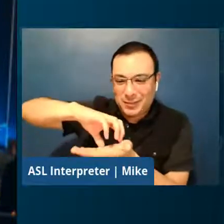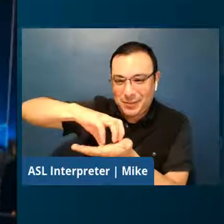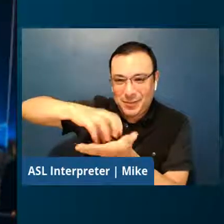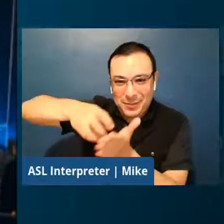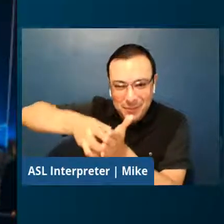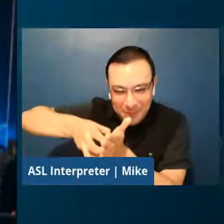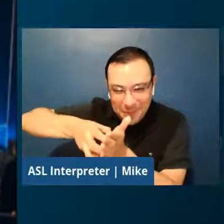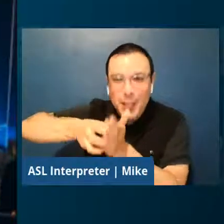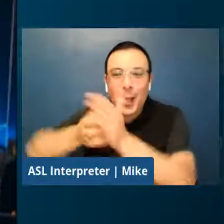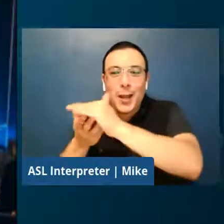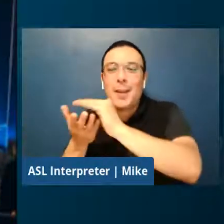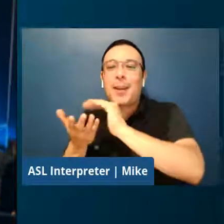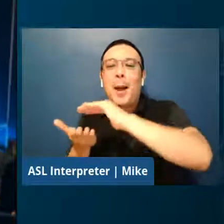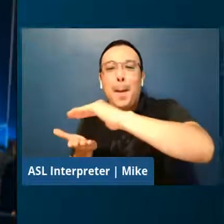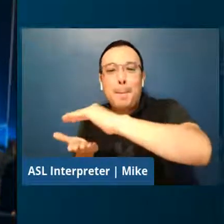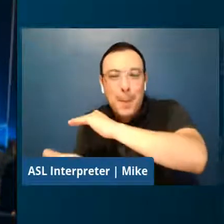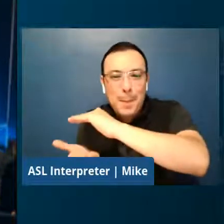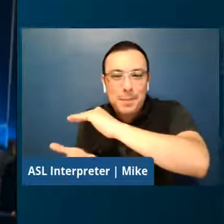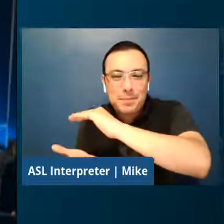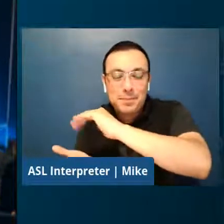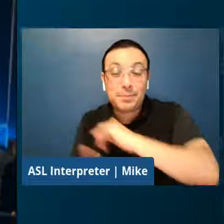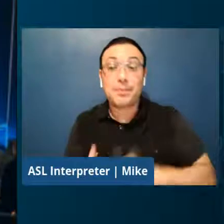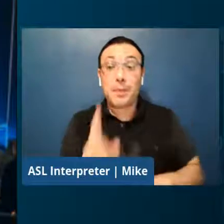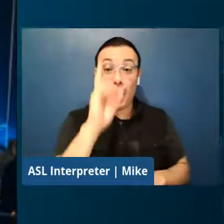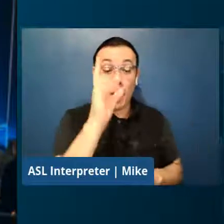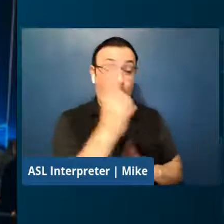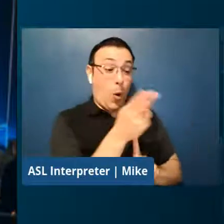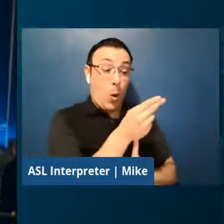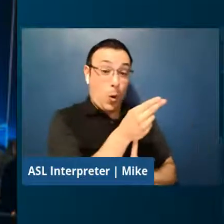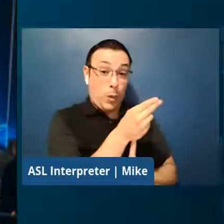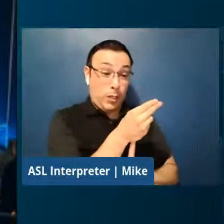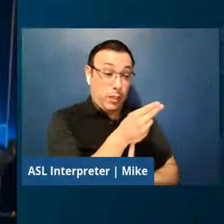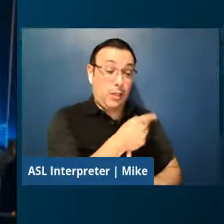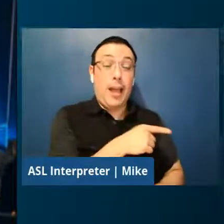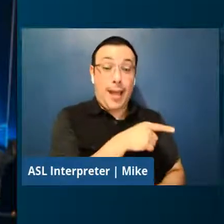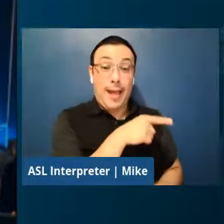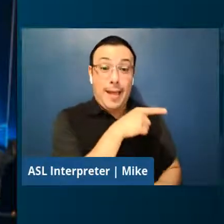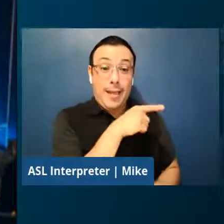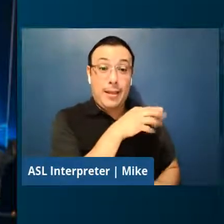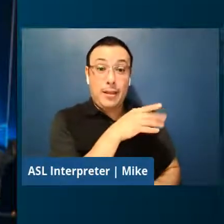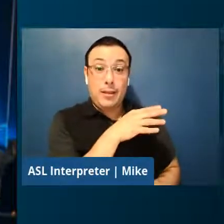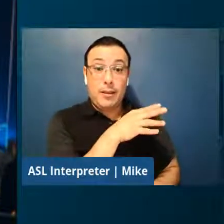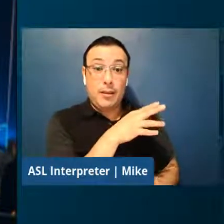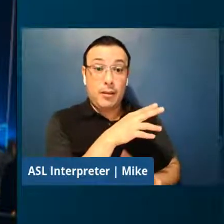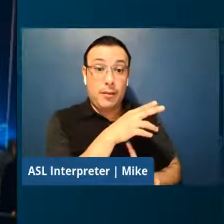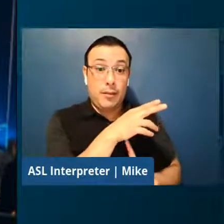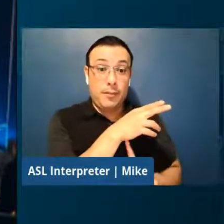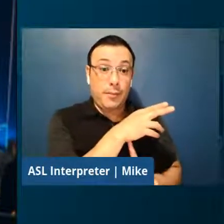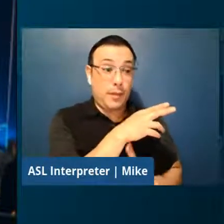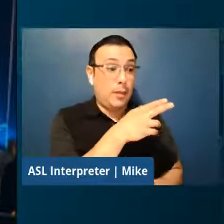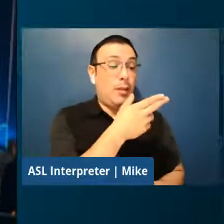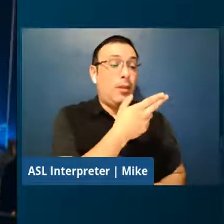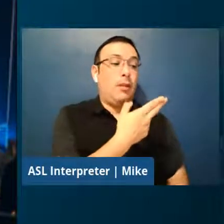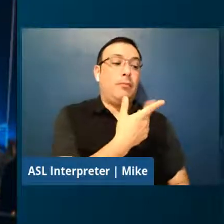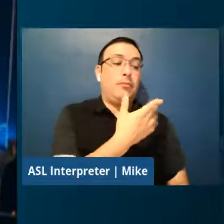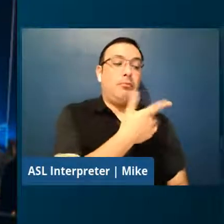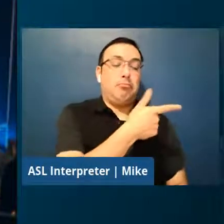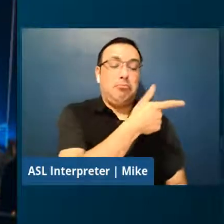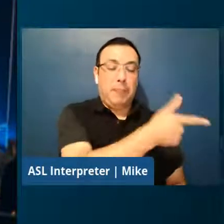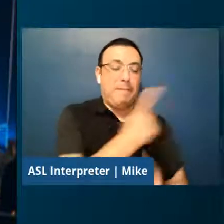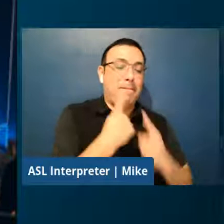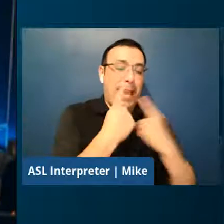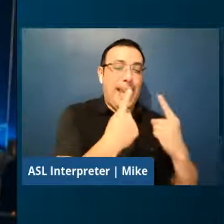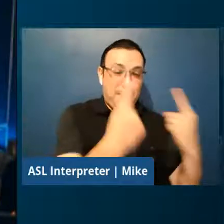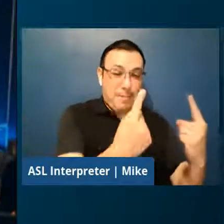fun experiment where they sent up their chocolate chip cookie dough, which is delicious, and a zero-G oven that was designed to work